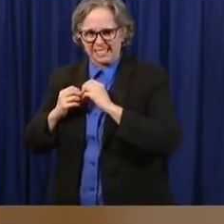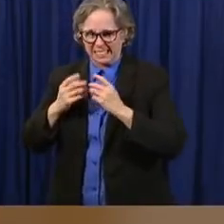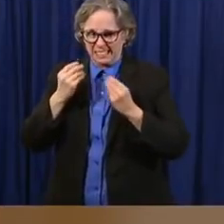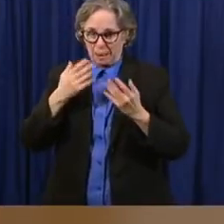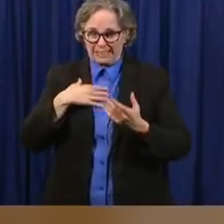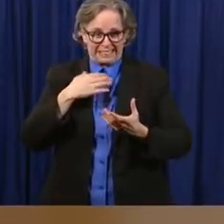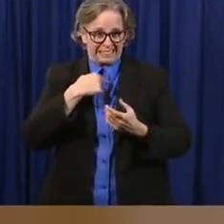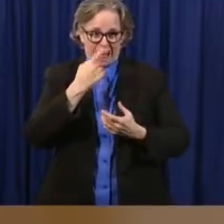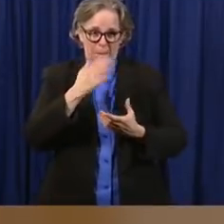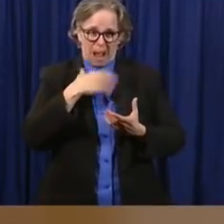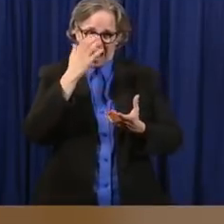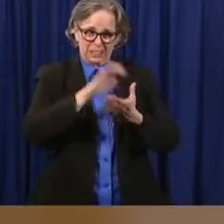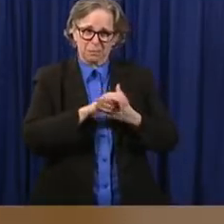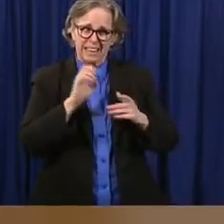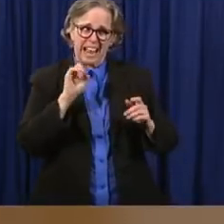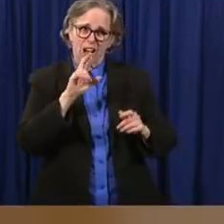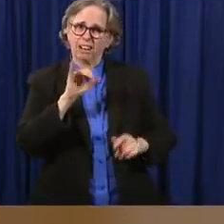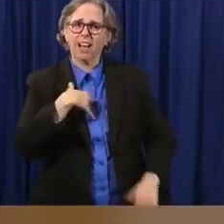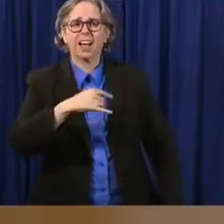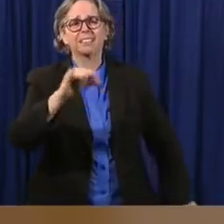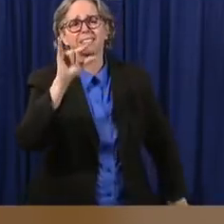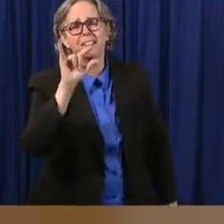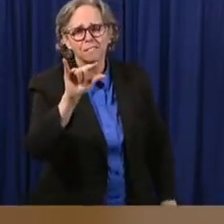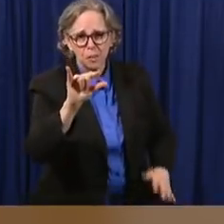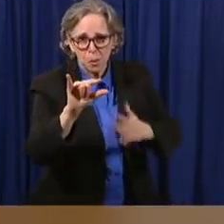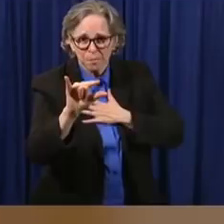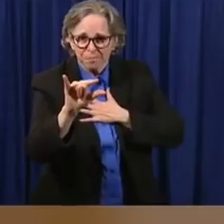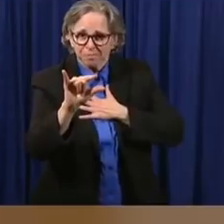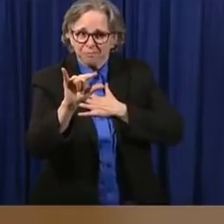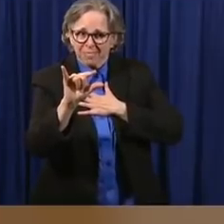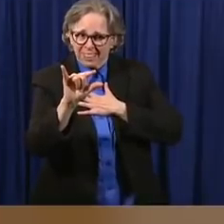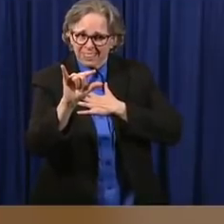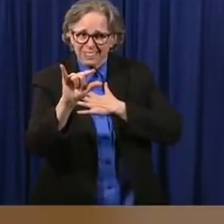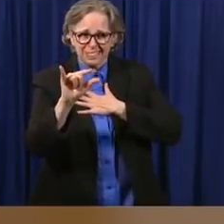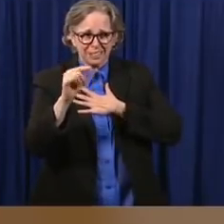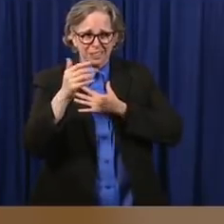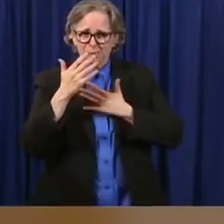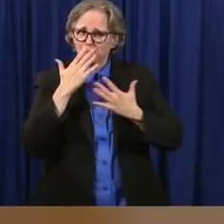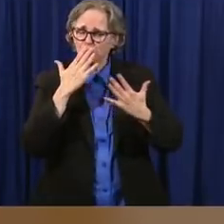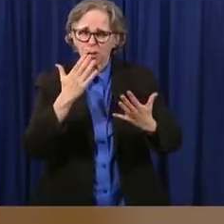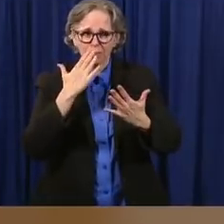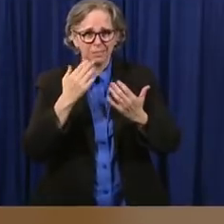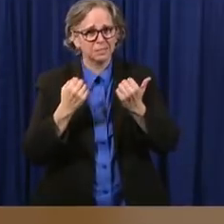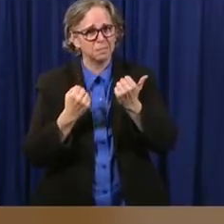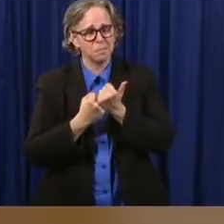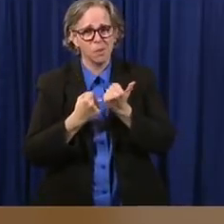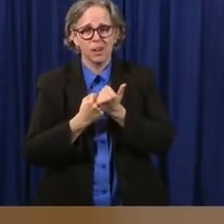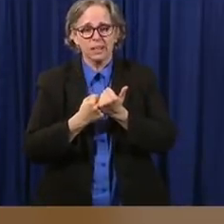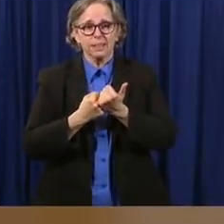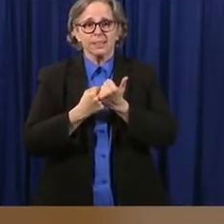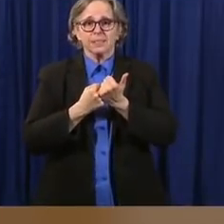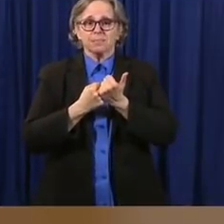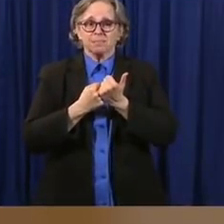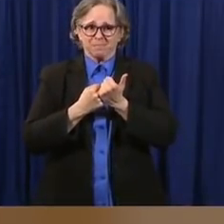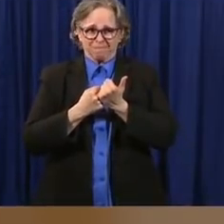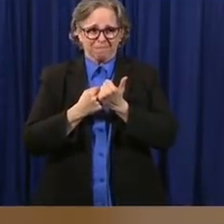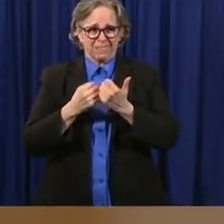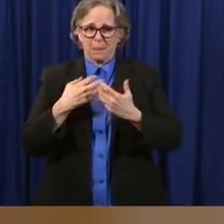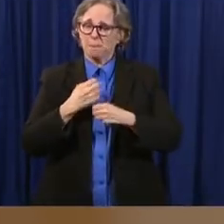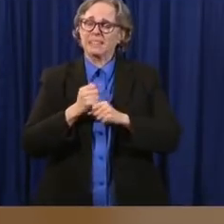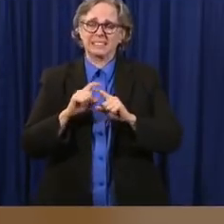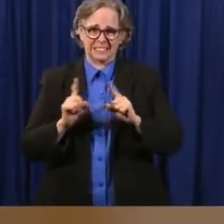Eric, I love you, and you've just been so good. Again, to have the support you have makes all the difference,